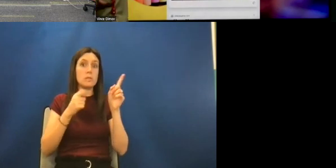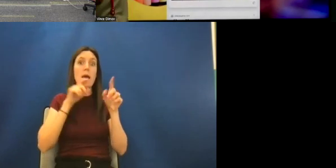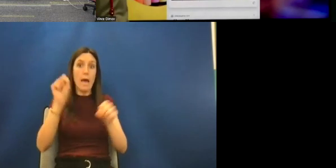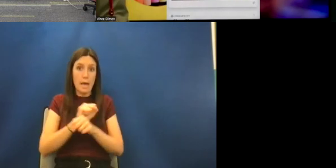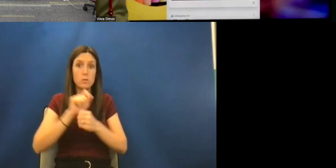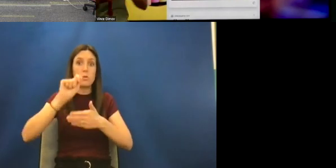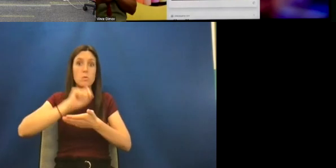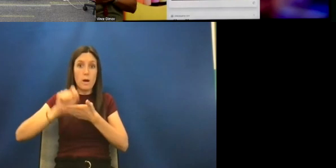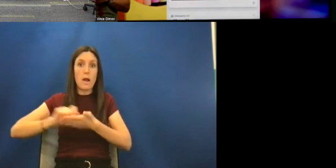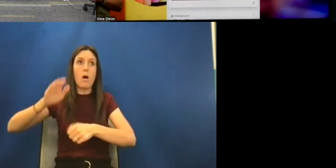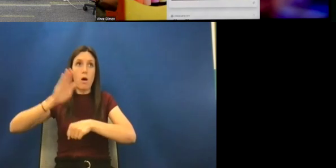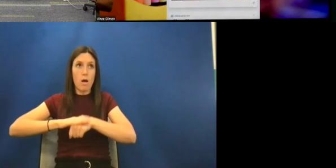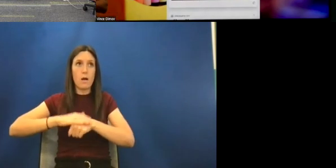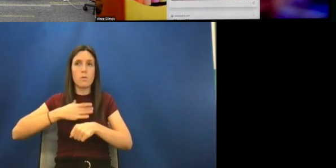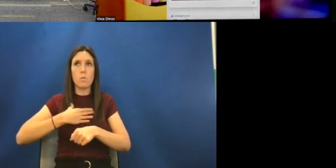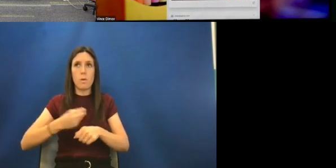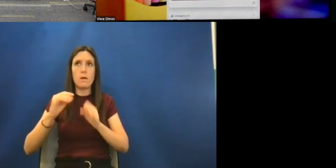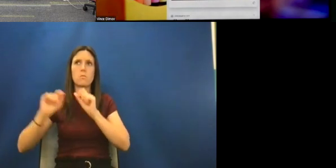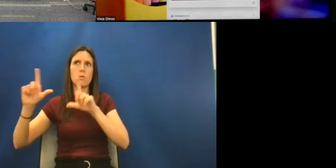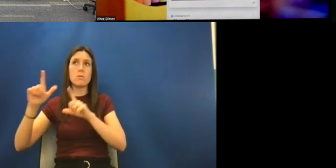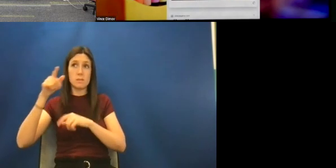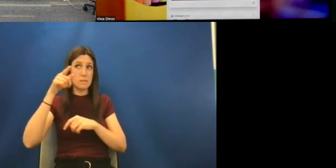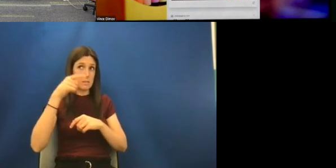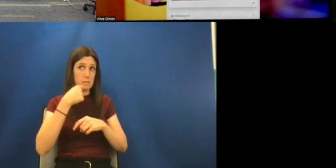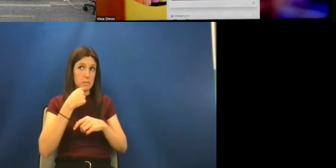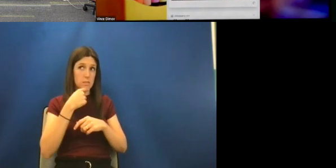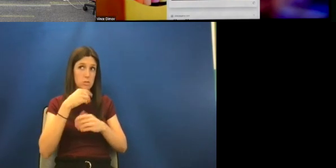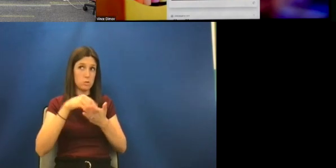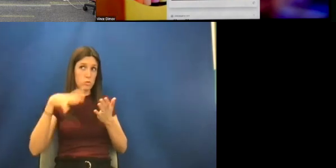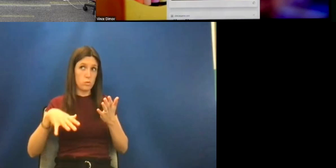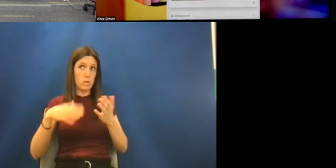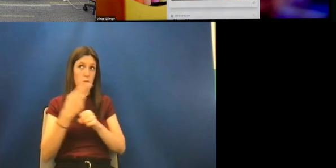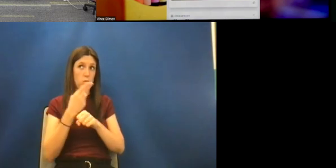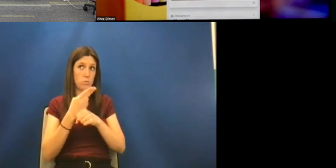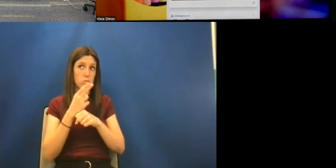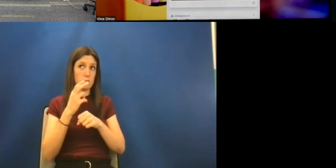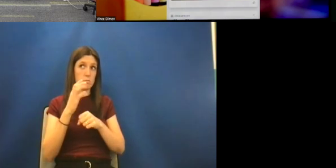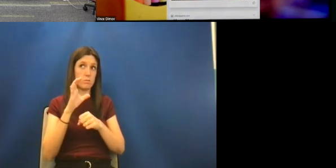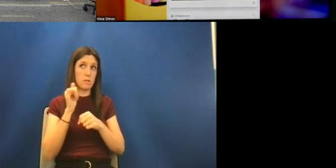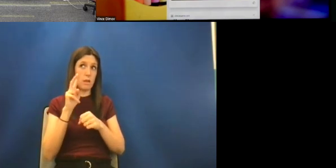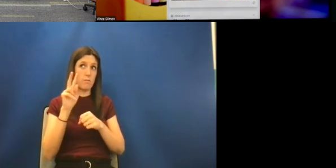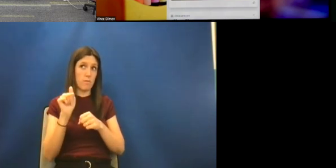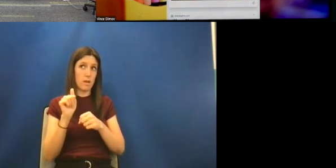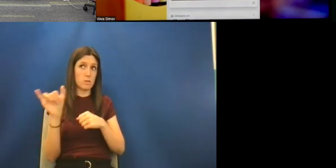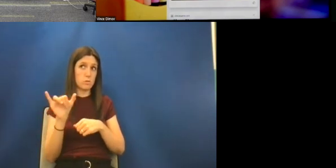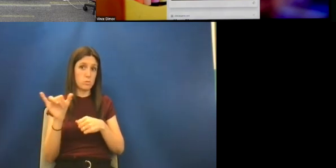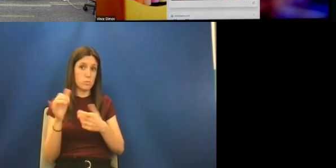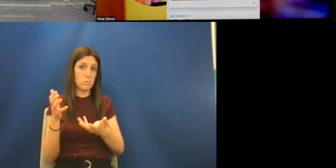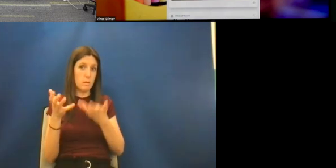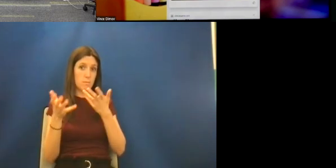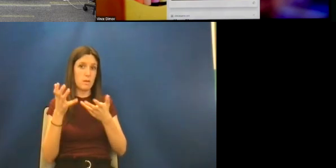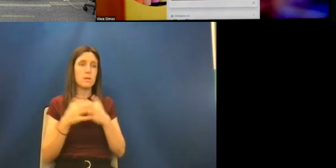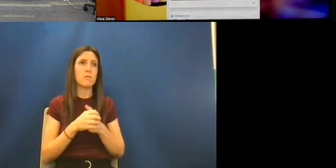me. Can she pull up her own Canva though, and then she shares her screen? Yeah. Probably, yeah. And then I can collaborate and invite her to